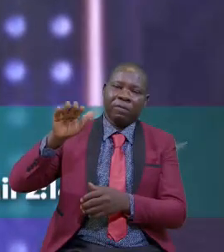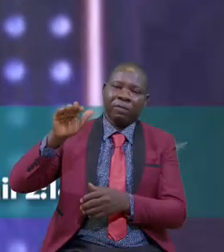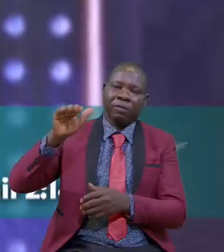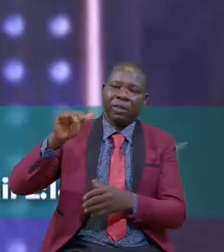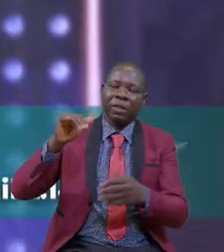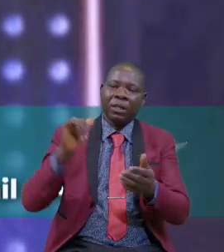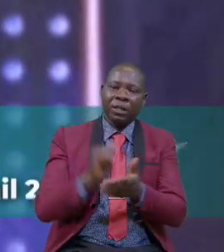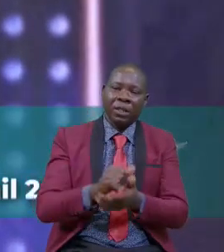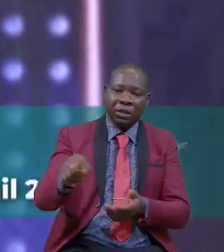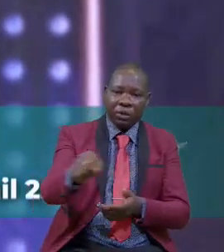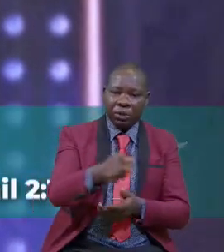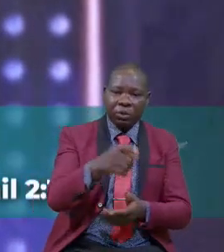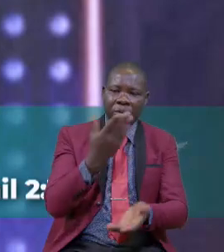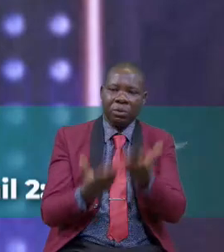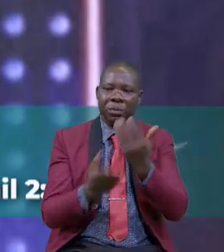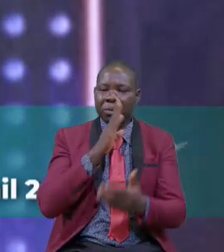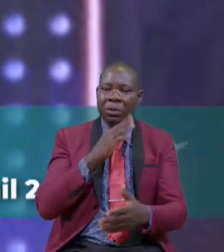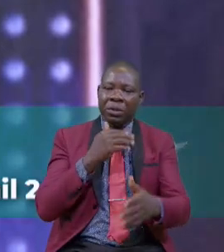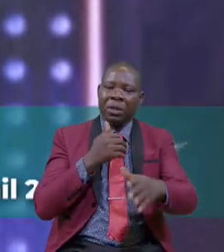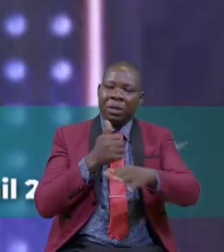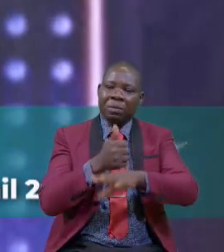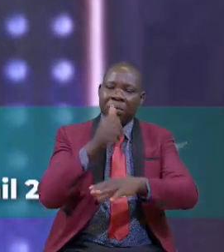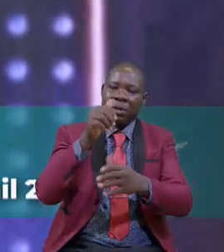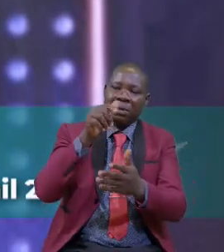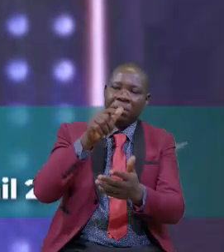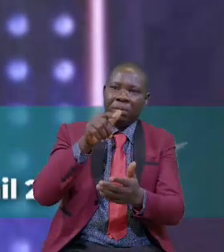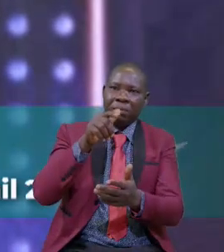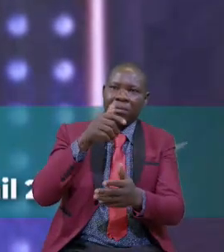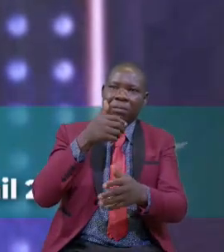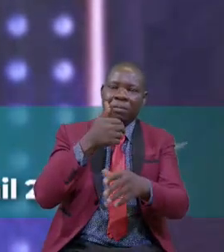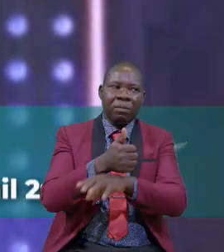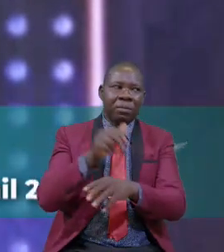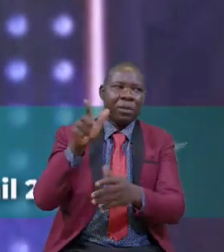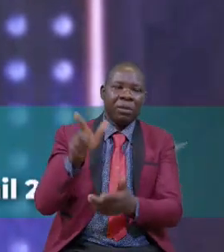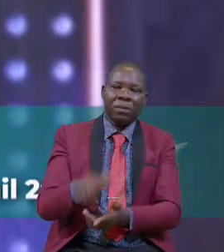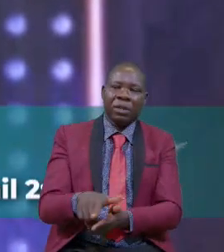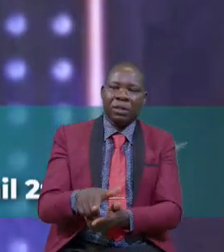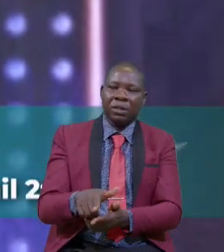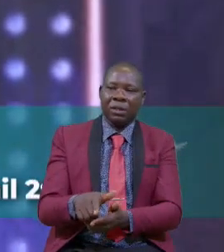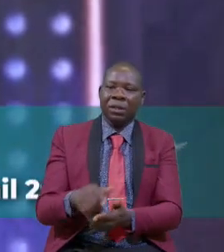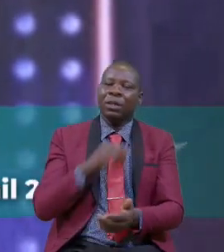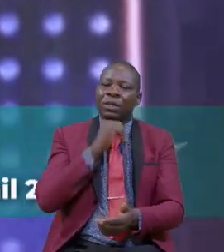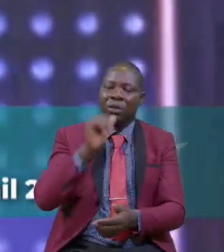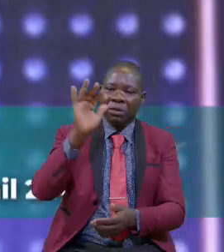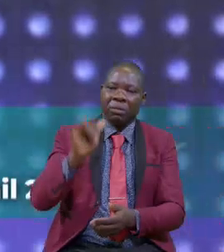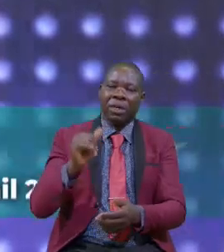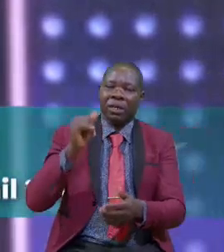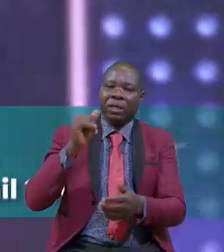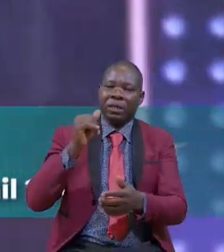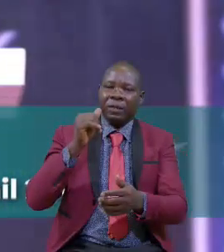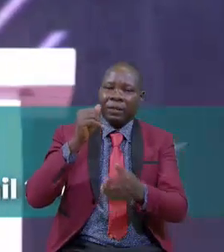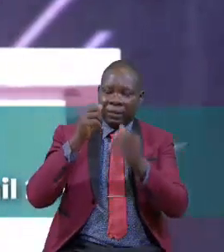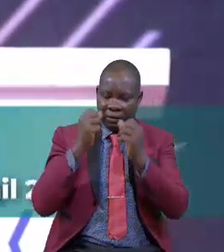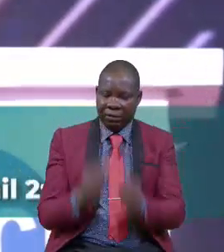be blameless. Is that possible? Yes. Not by our strength, possible by the grace